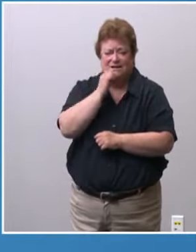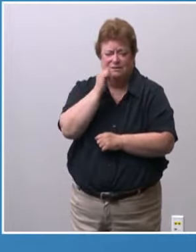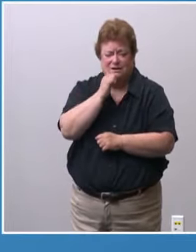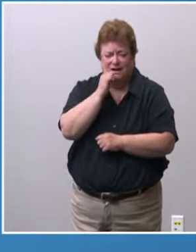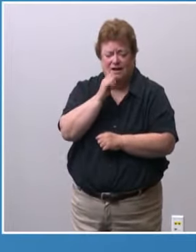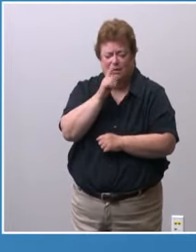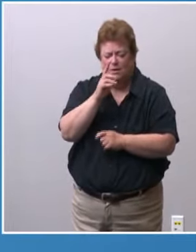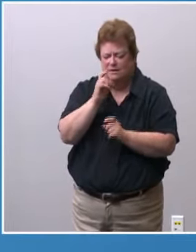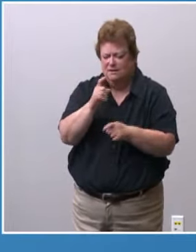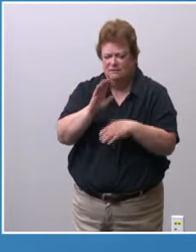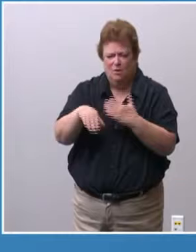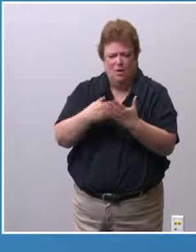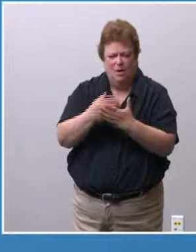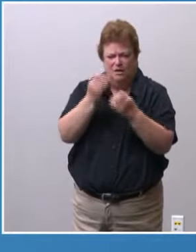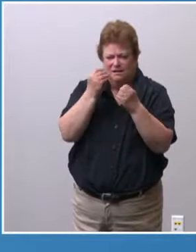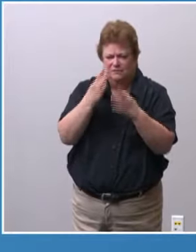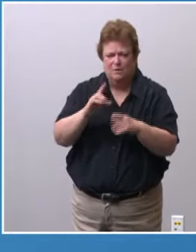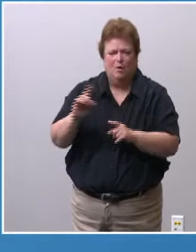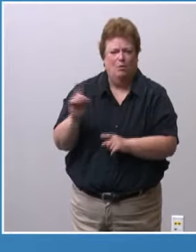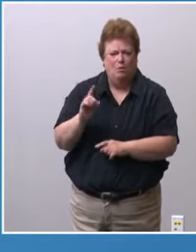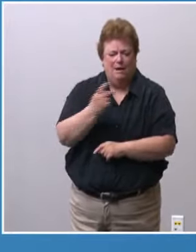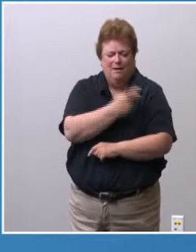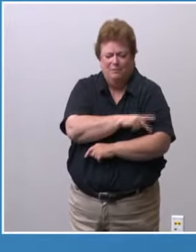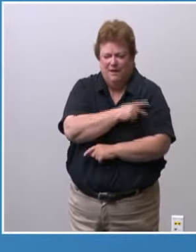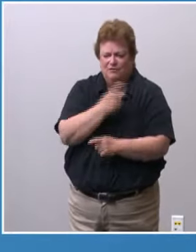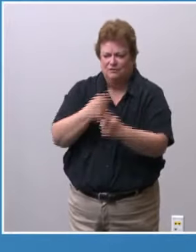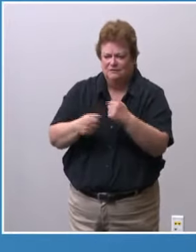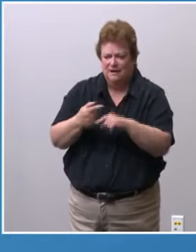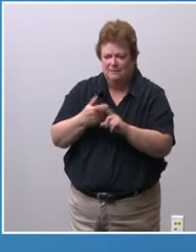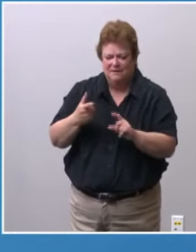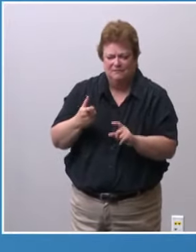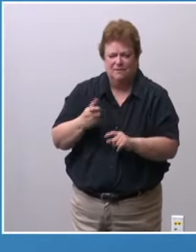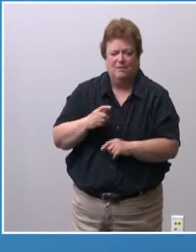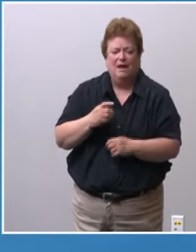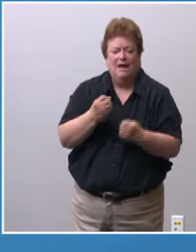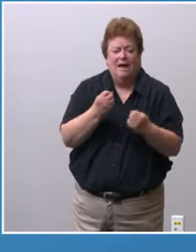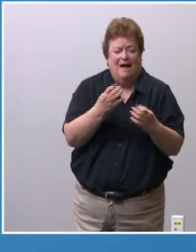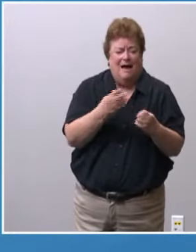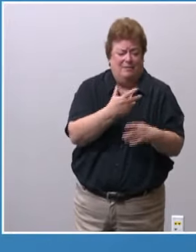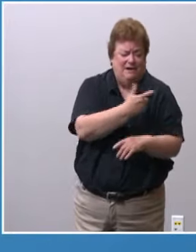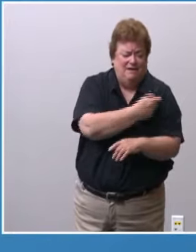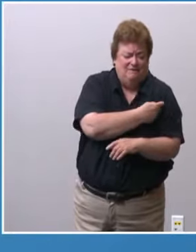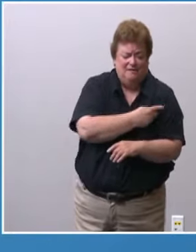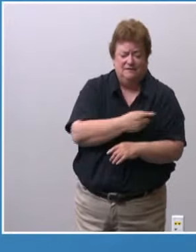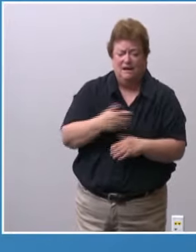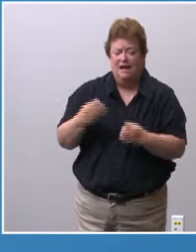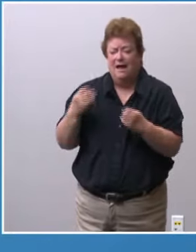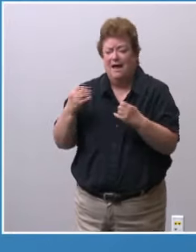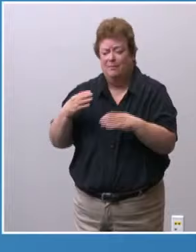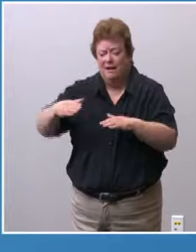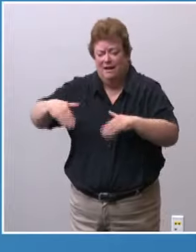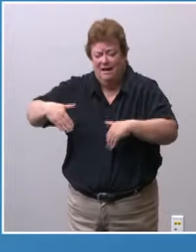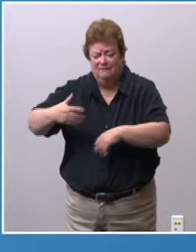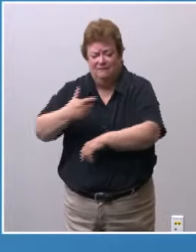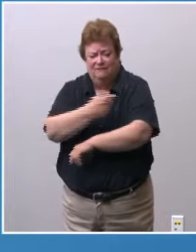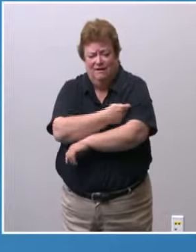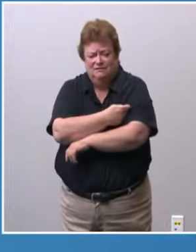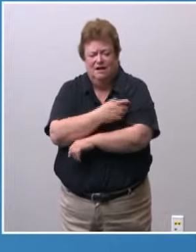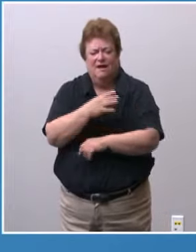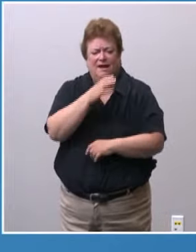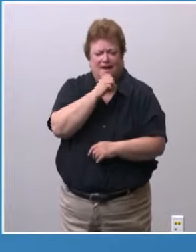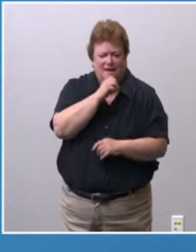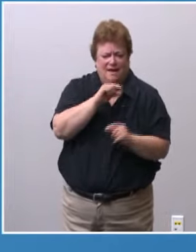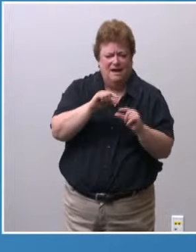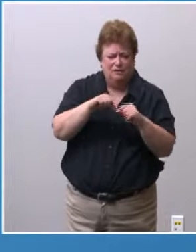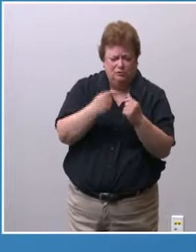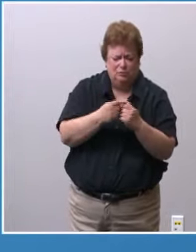of this information about where are patients coming from, the number that are vaccinated versus unvaccinated, age groups, and so